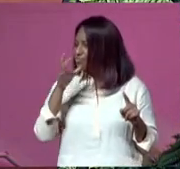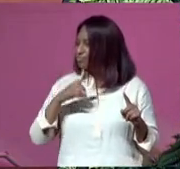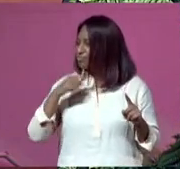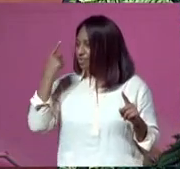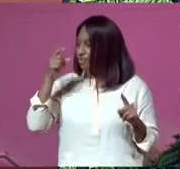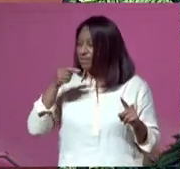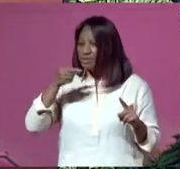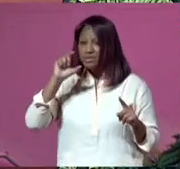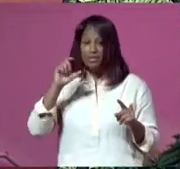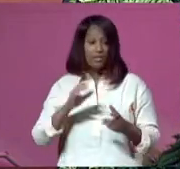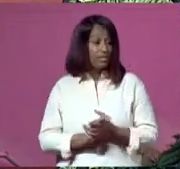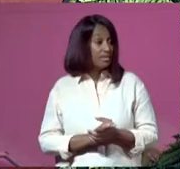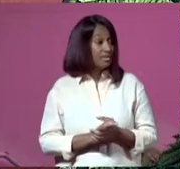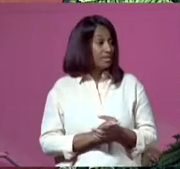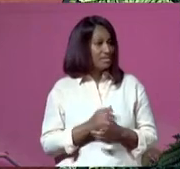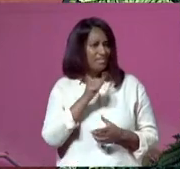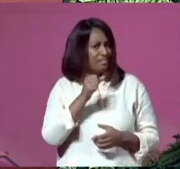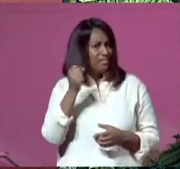Y'all ain't got it yet.